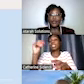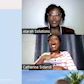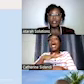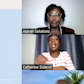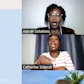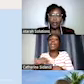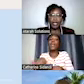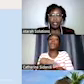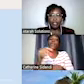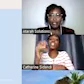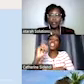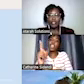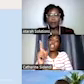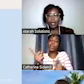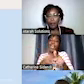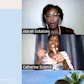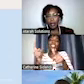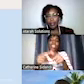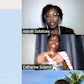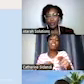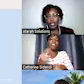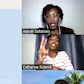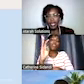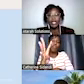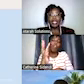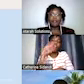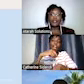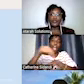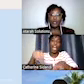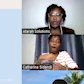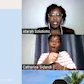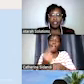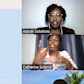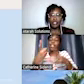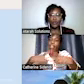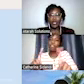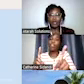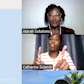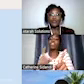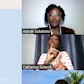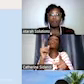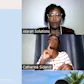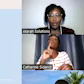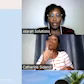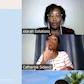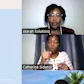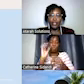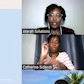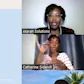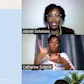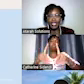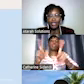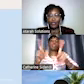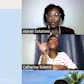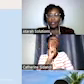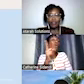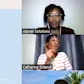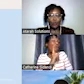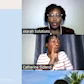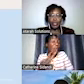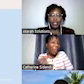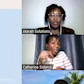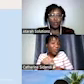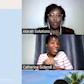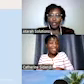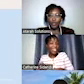and they do 24-hour delivery. So if they pick up your carpet today, they'll be sure to deliver it to your house tomorrow. Can you imagine that? So you don't have